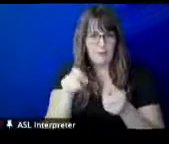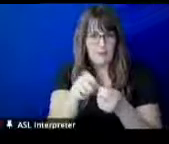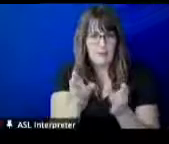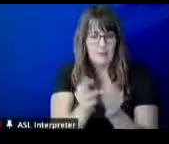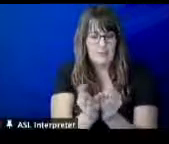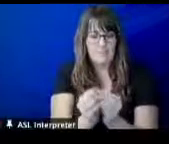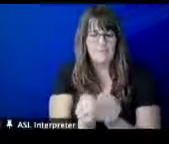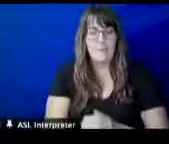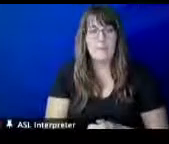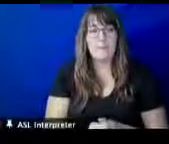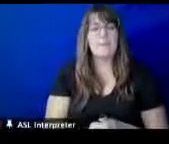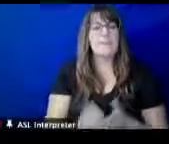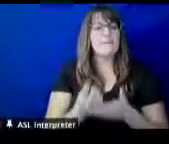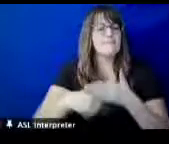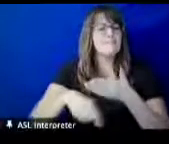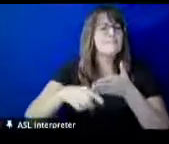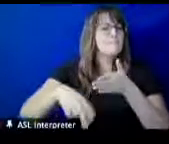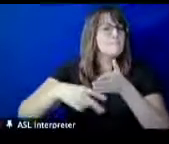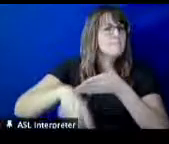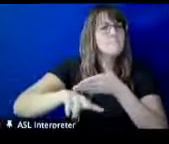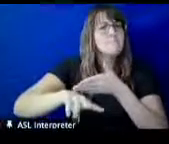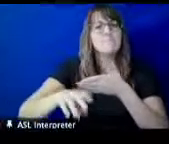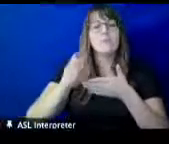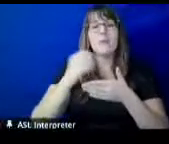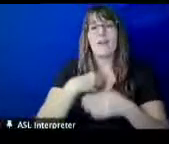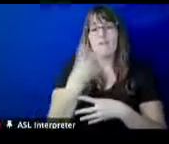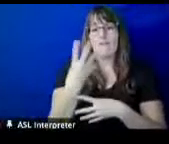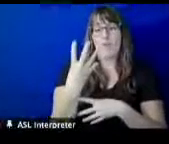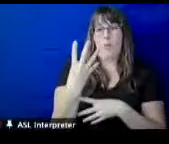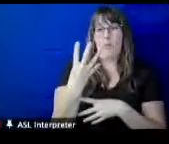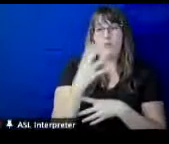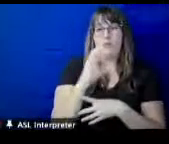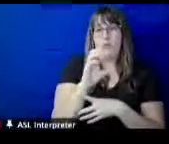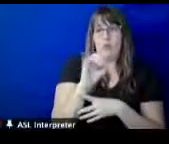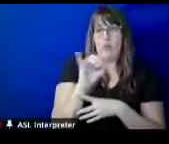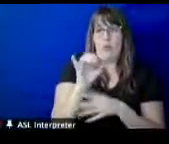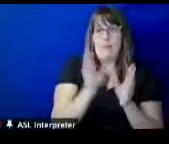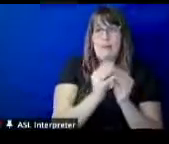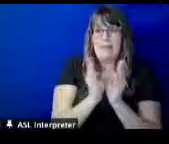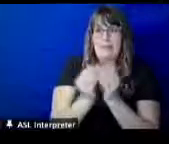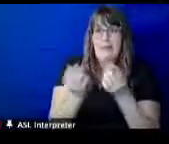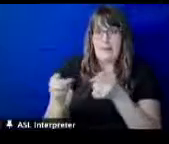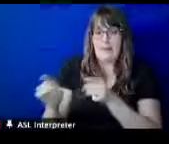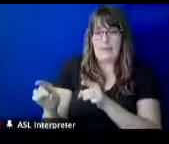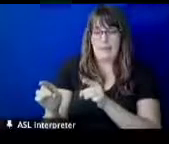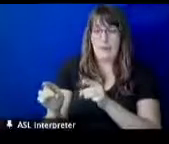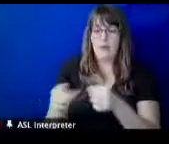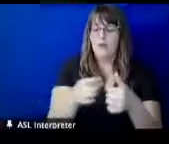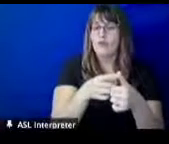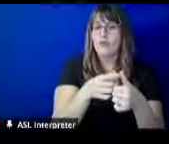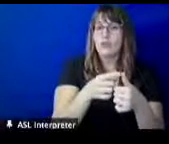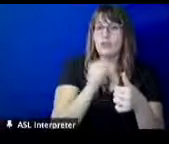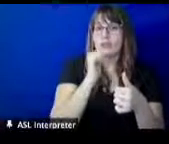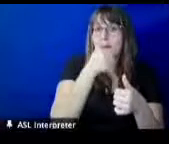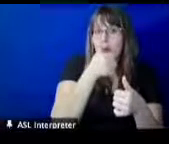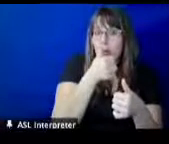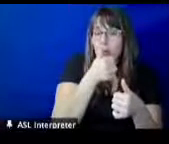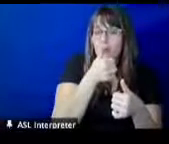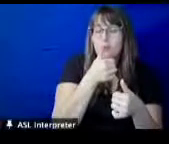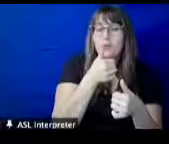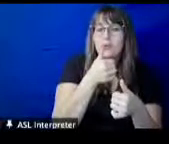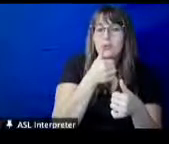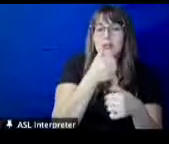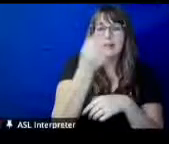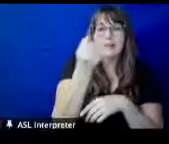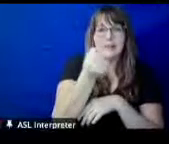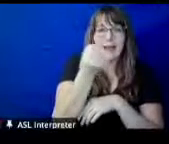Now, in the coming weeks, we have 4 community of interest input meetings. The first is tomorrow,